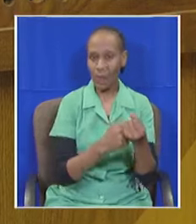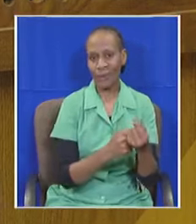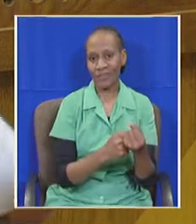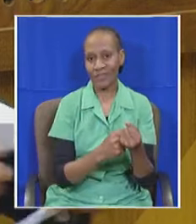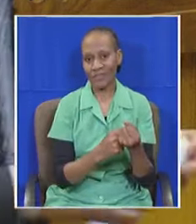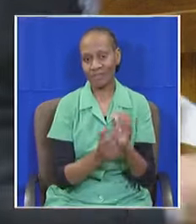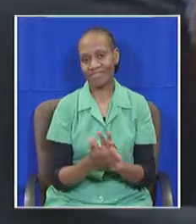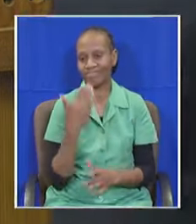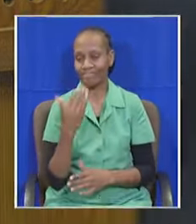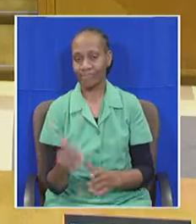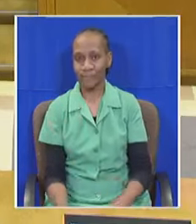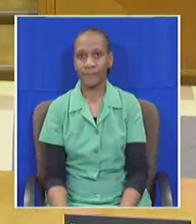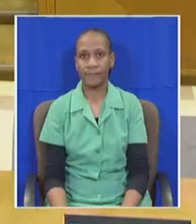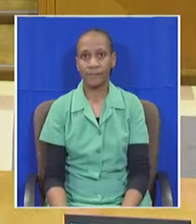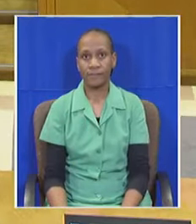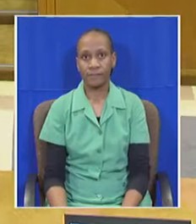you. Okay.